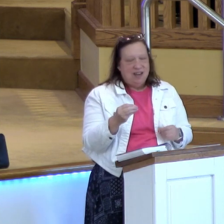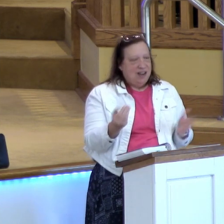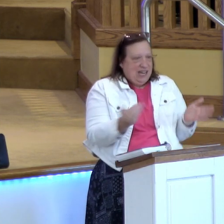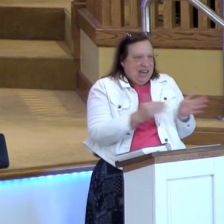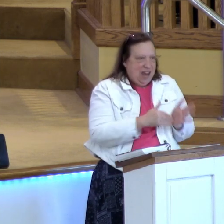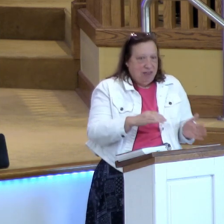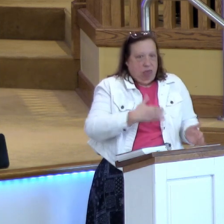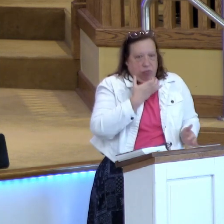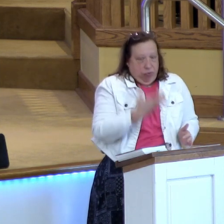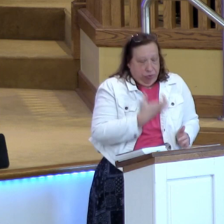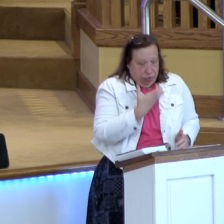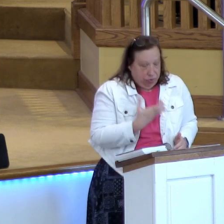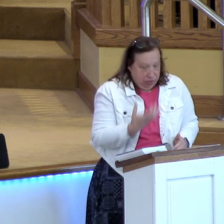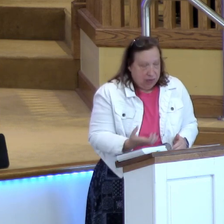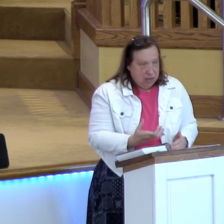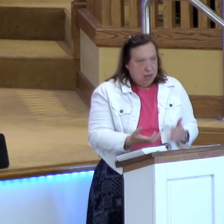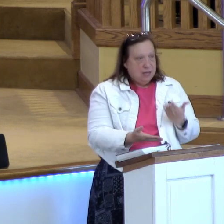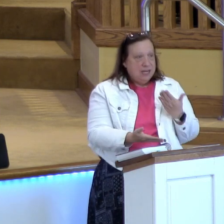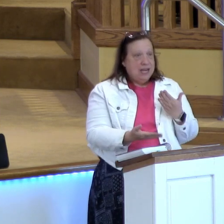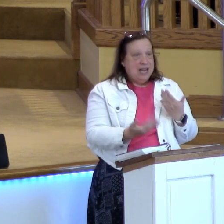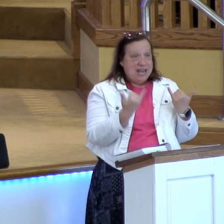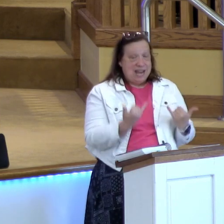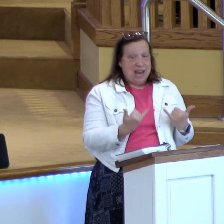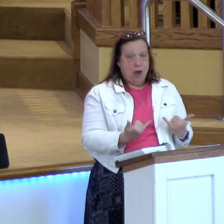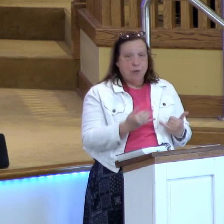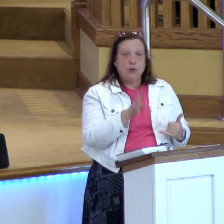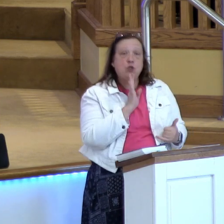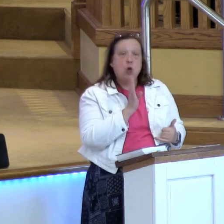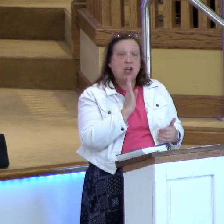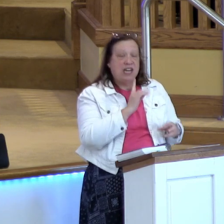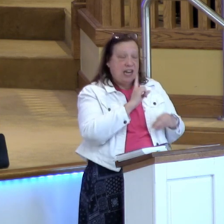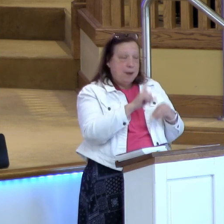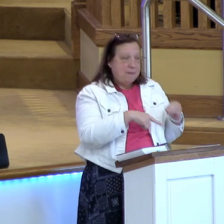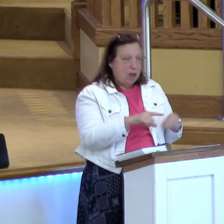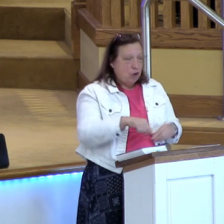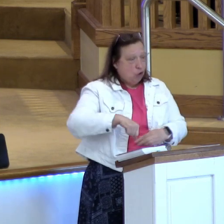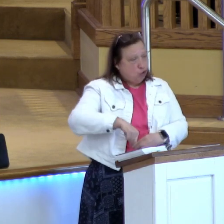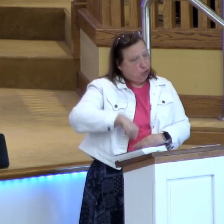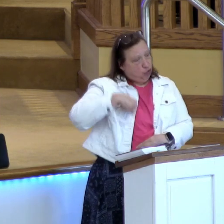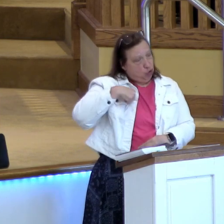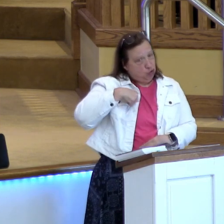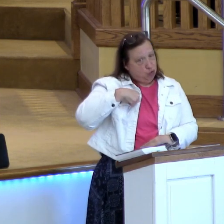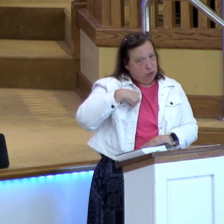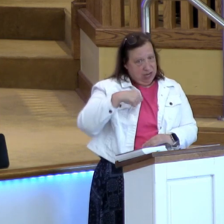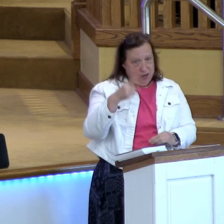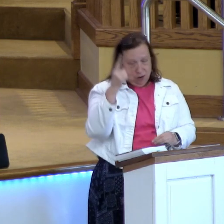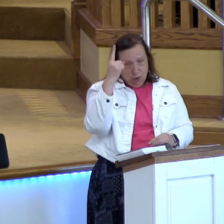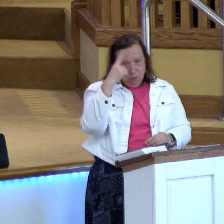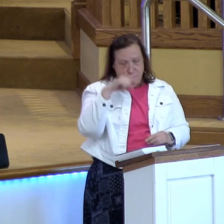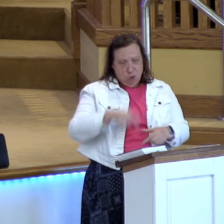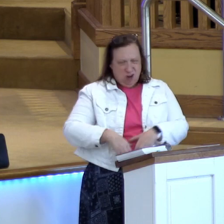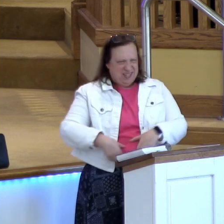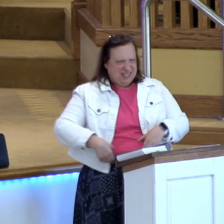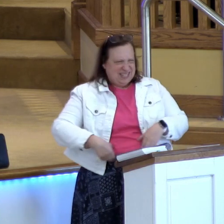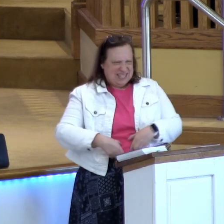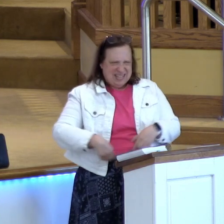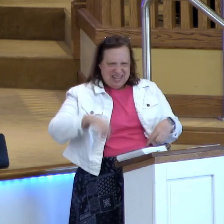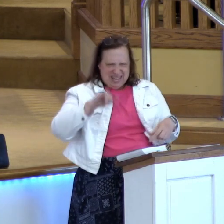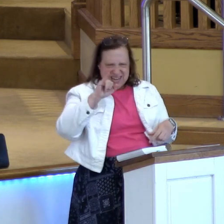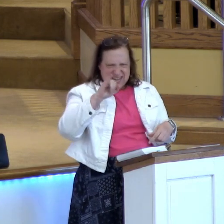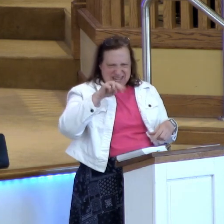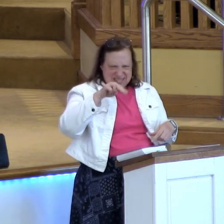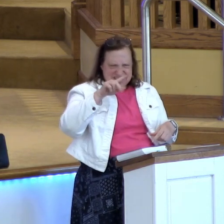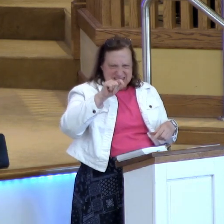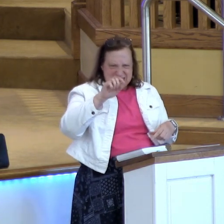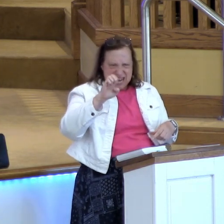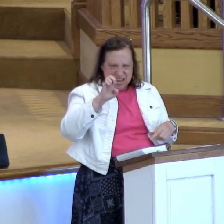keep putting, now they're considering surgery to correct his intestinal issues and stuff. So they're going to make a decision, I think, tonight. So my sister said to ask y'all prayer for